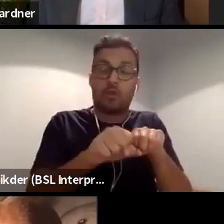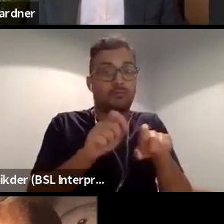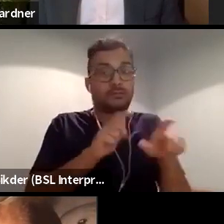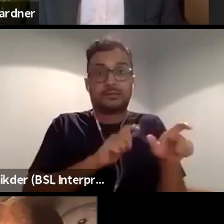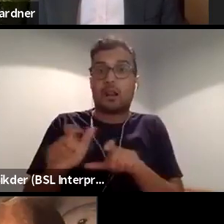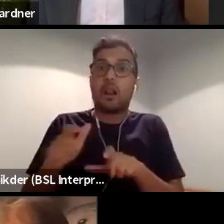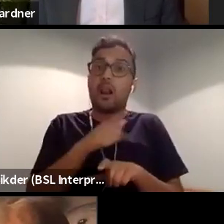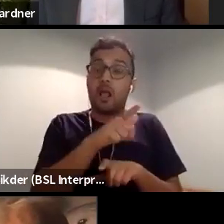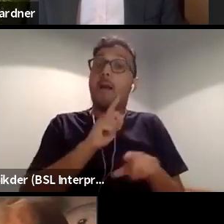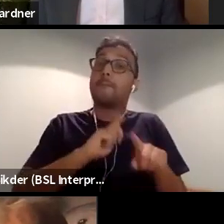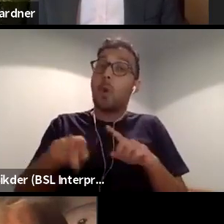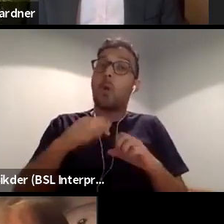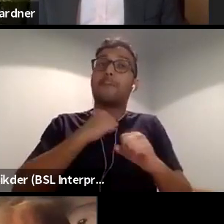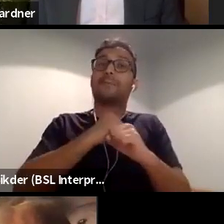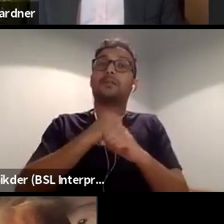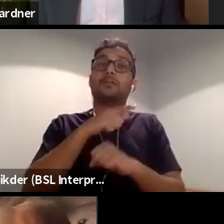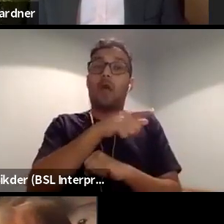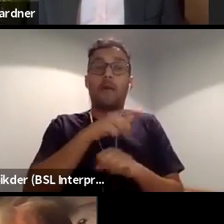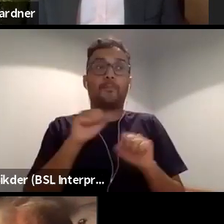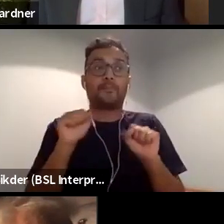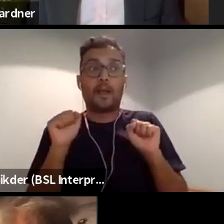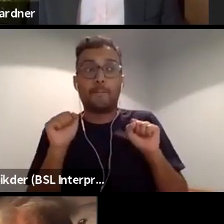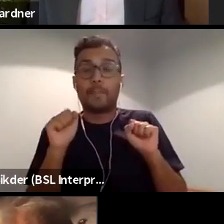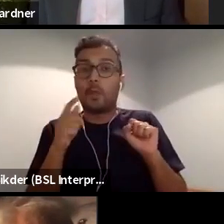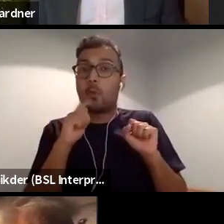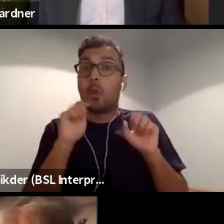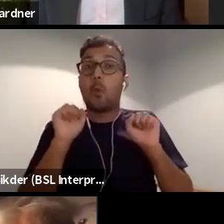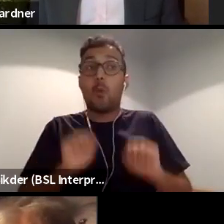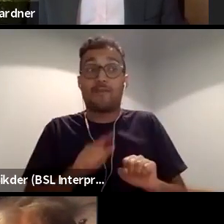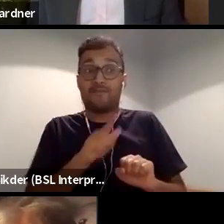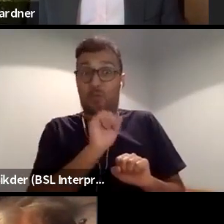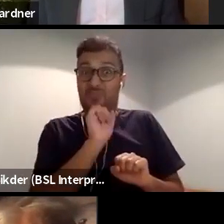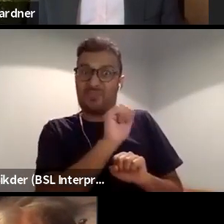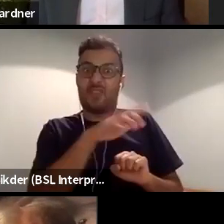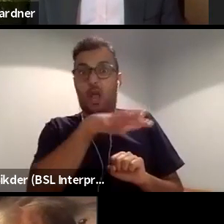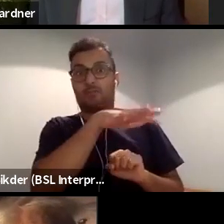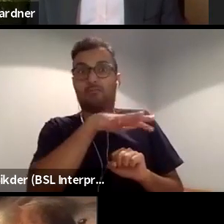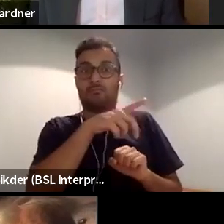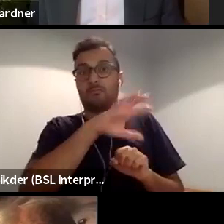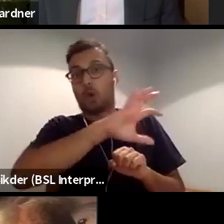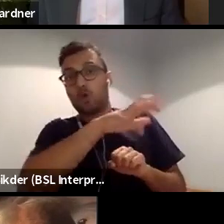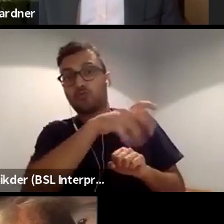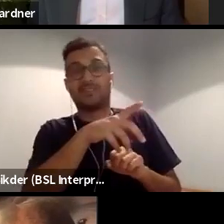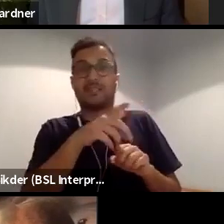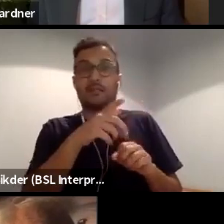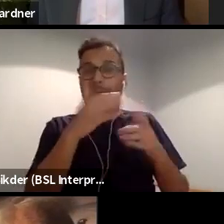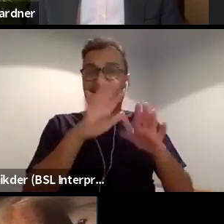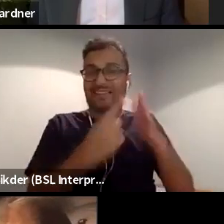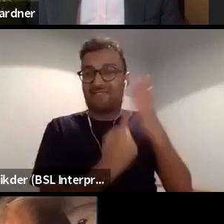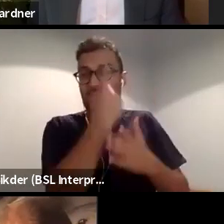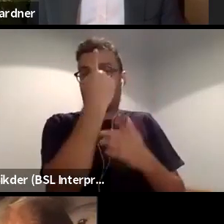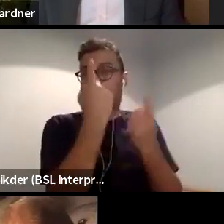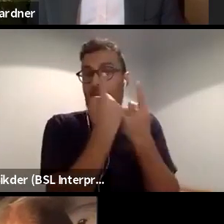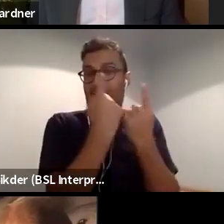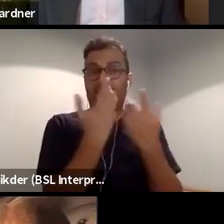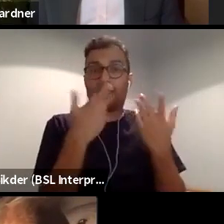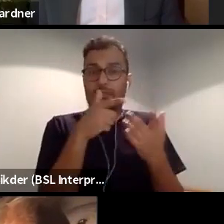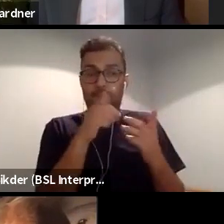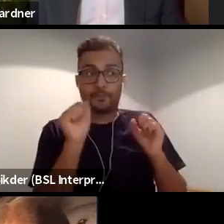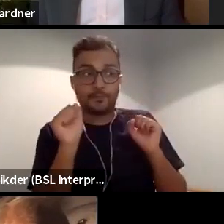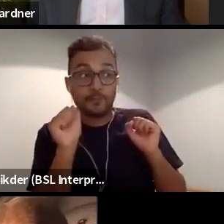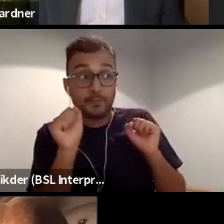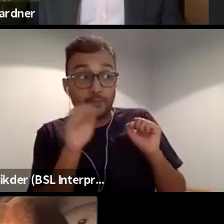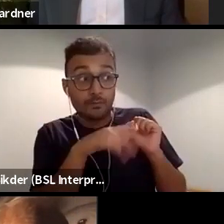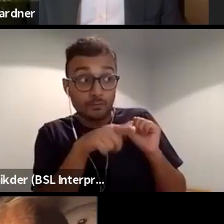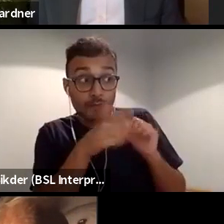the authorities in whatever country something is happening to formally declare something terrorism before making that